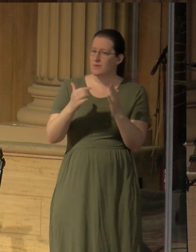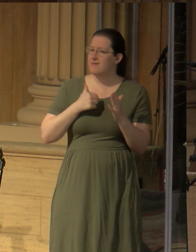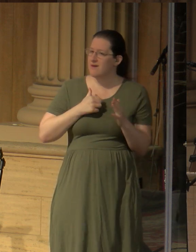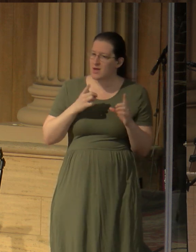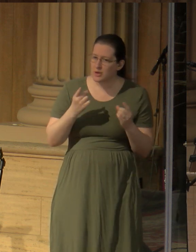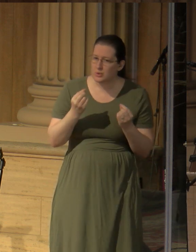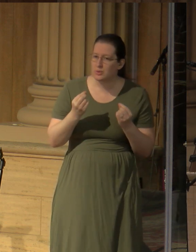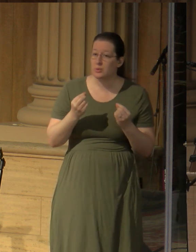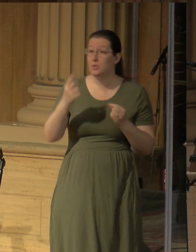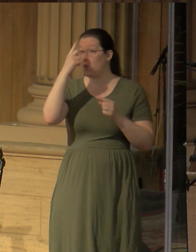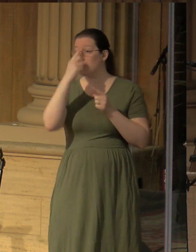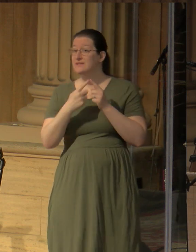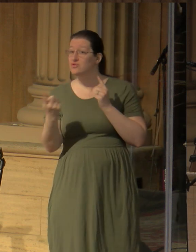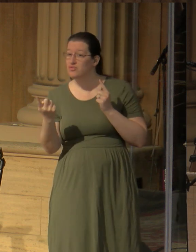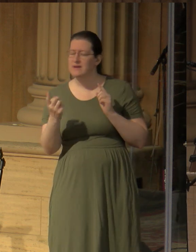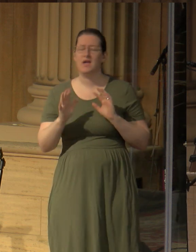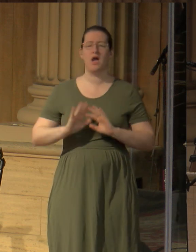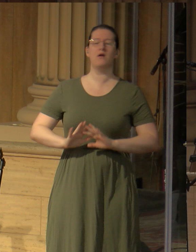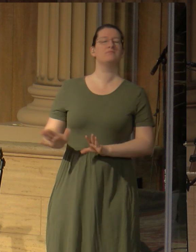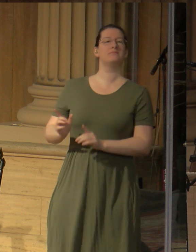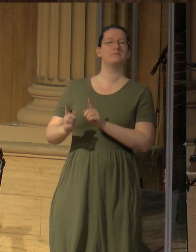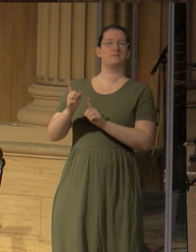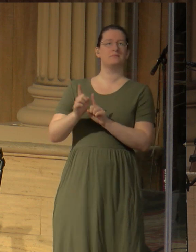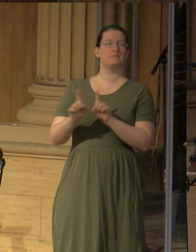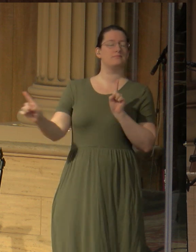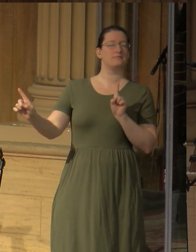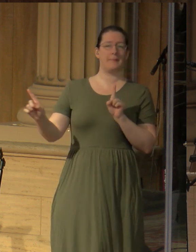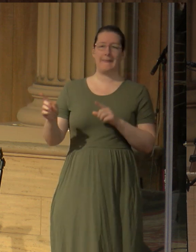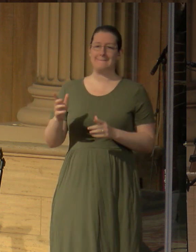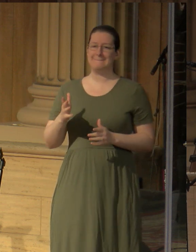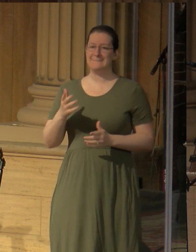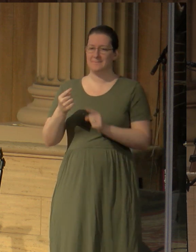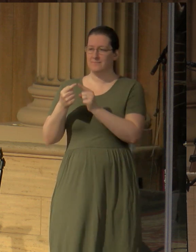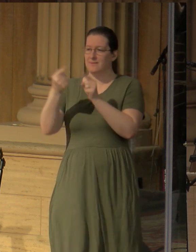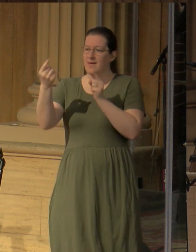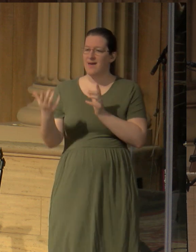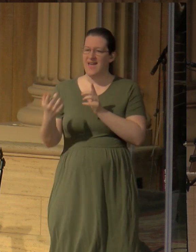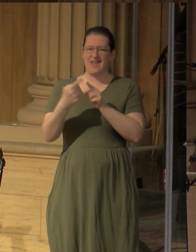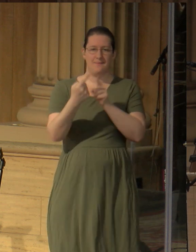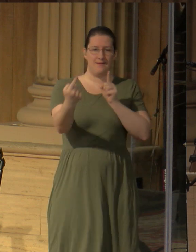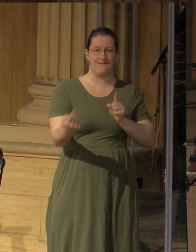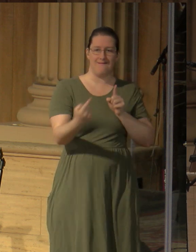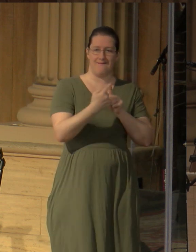It can make other people mainly enemies as opposed to mainly people that they're supposed to love.